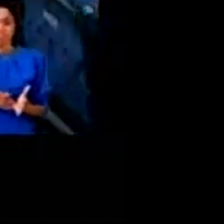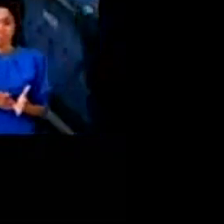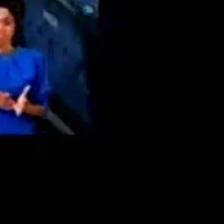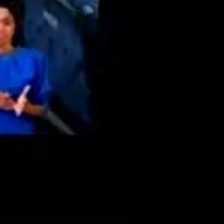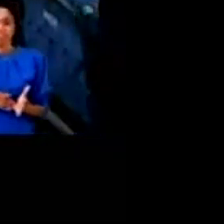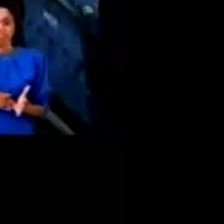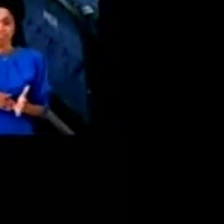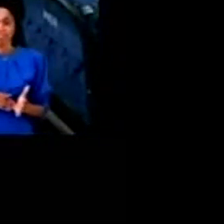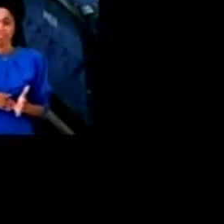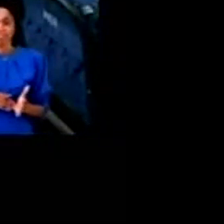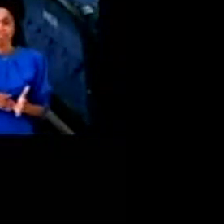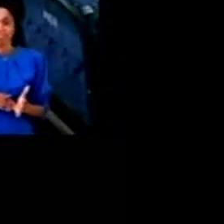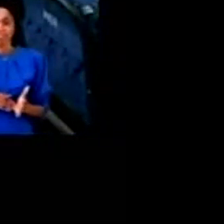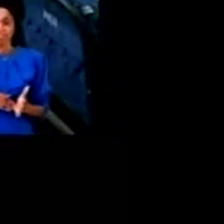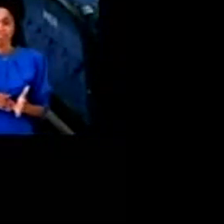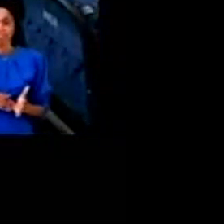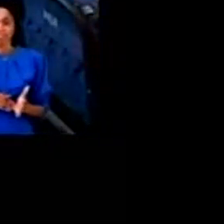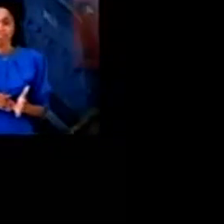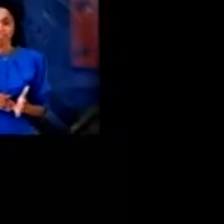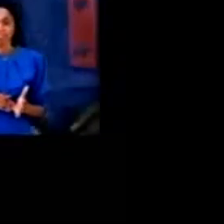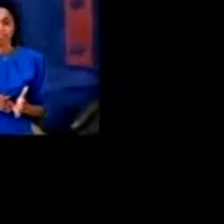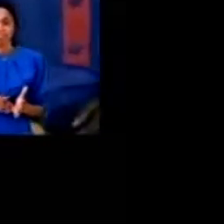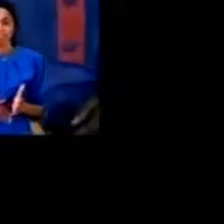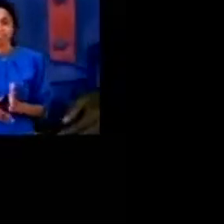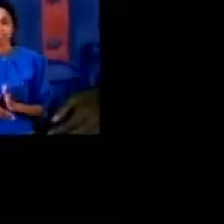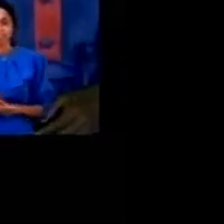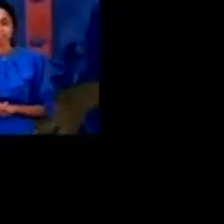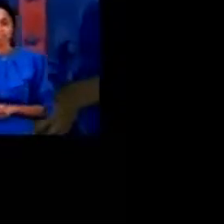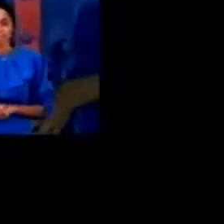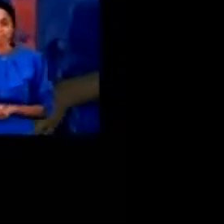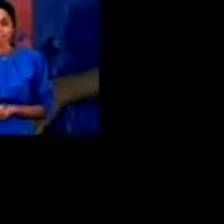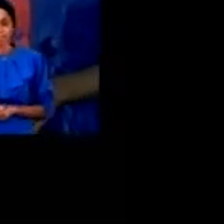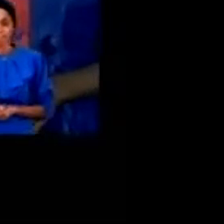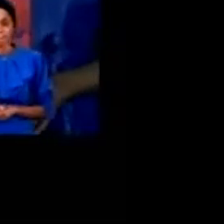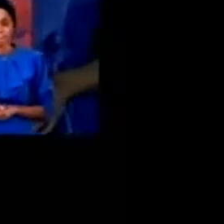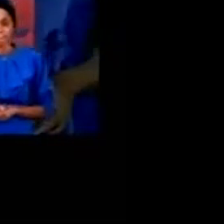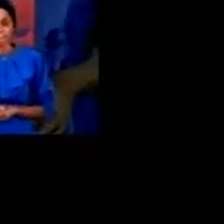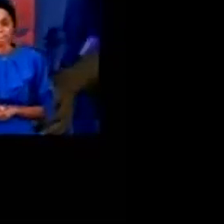My case is settled by his blood.